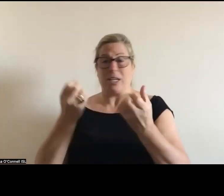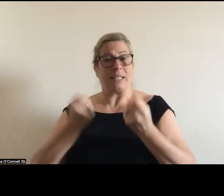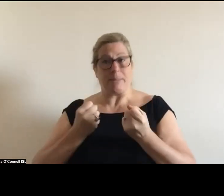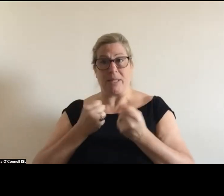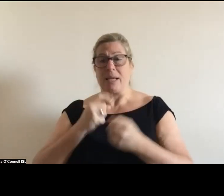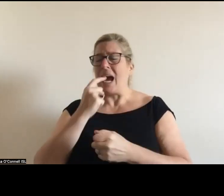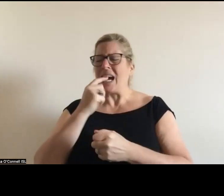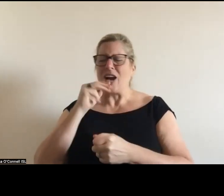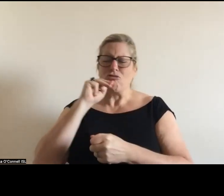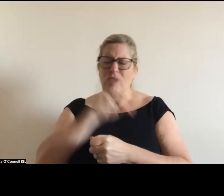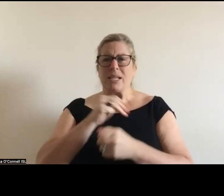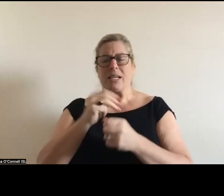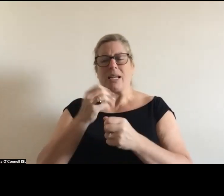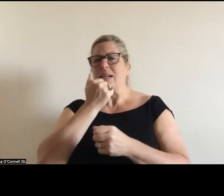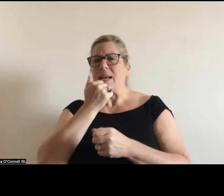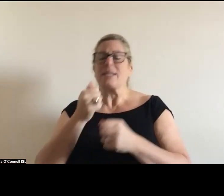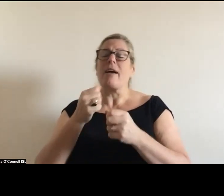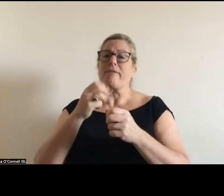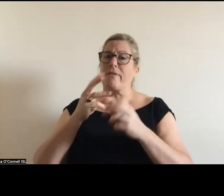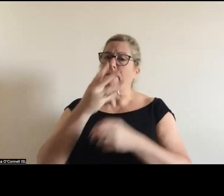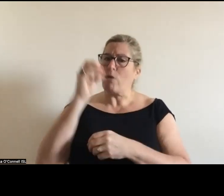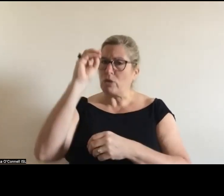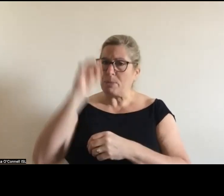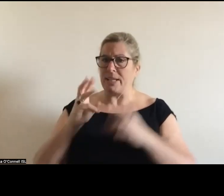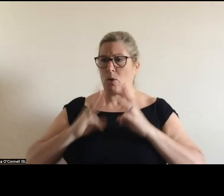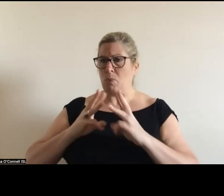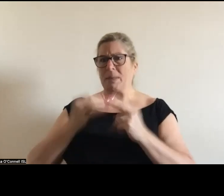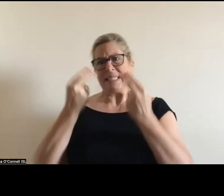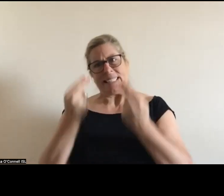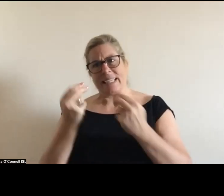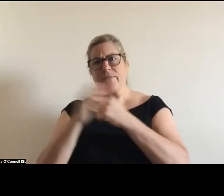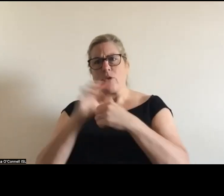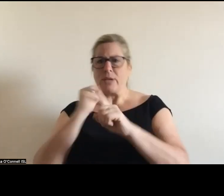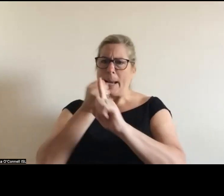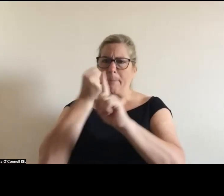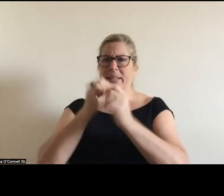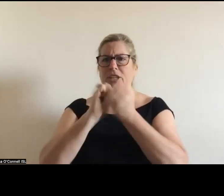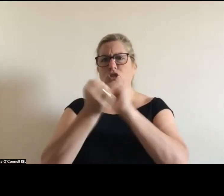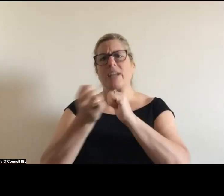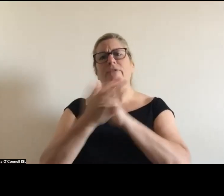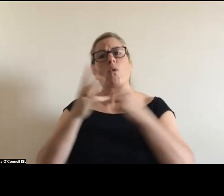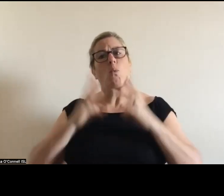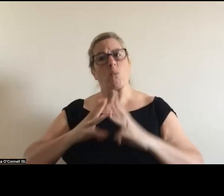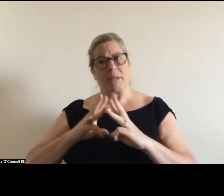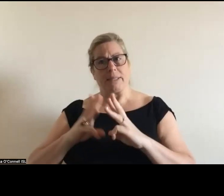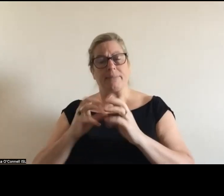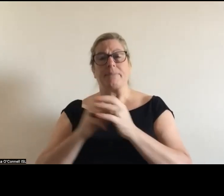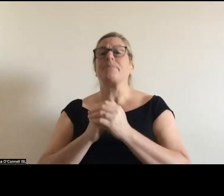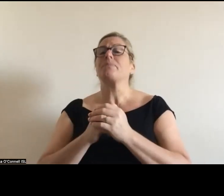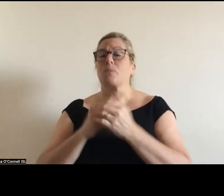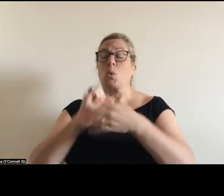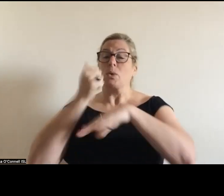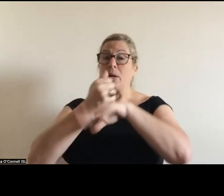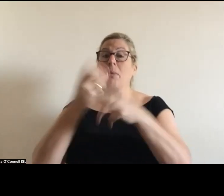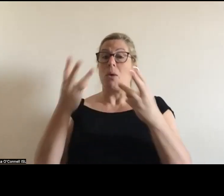mass of 40% of women is needed to have impact and change outcomes for women. So, to set the context, I want to say a